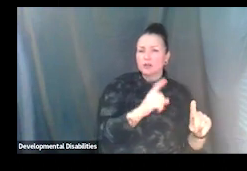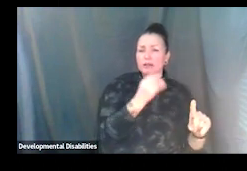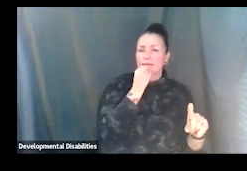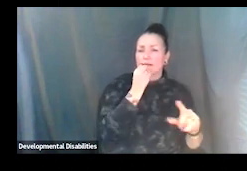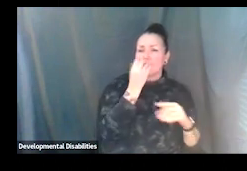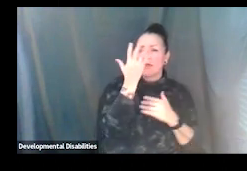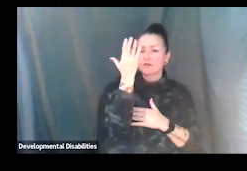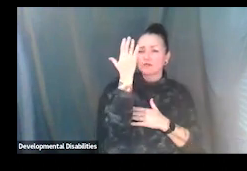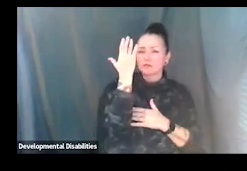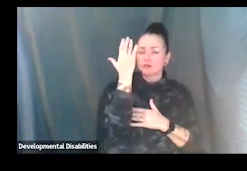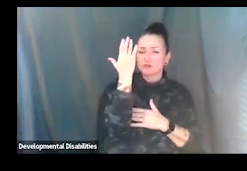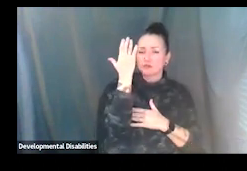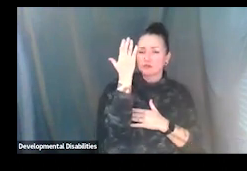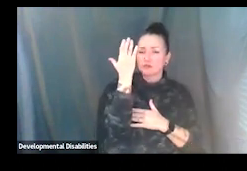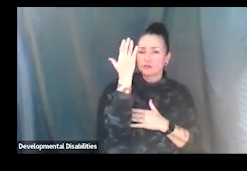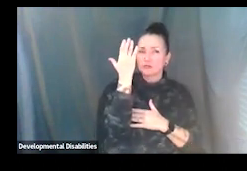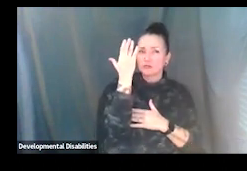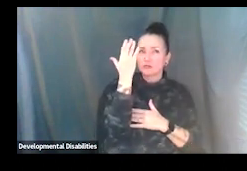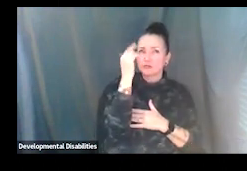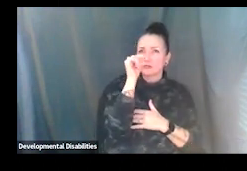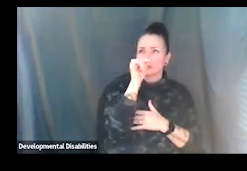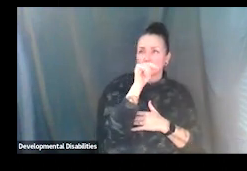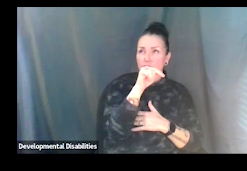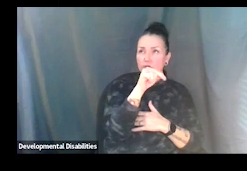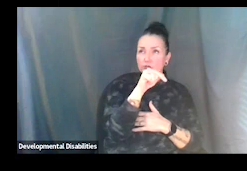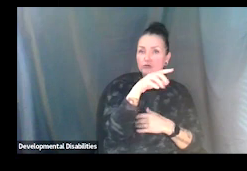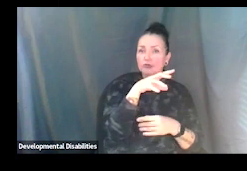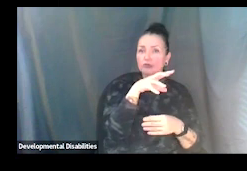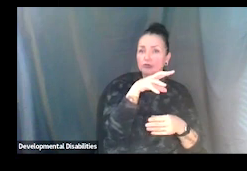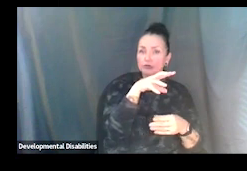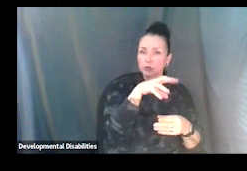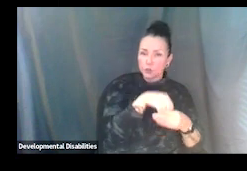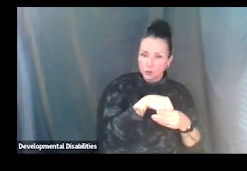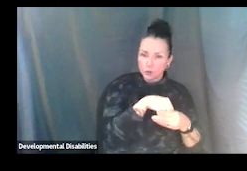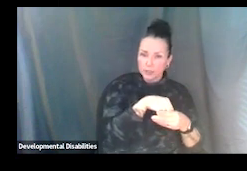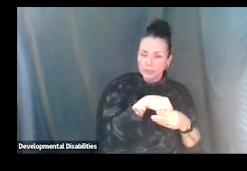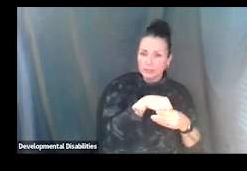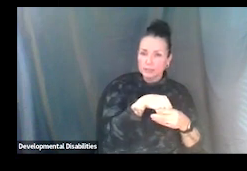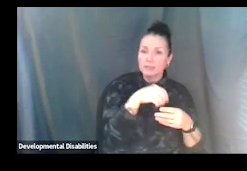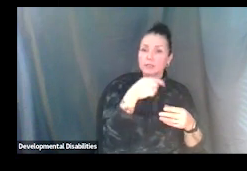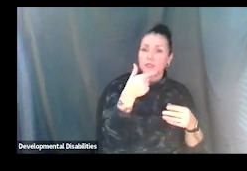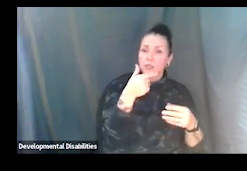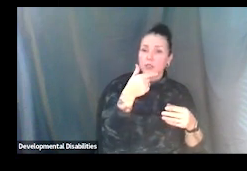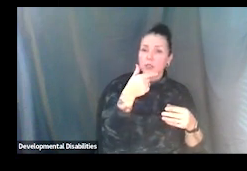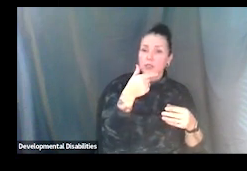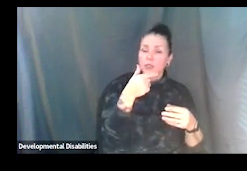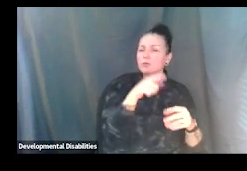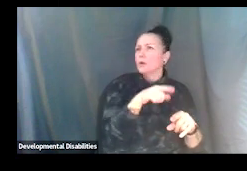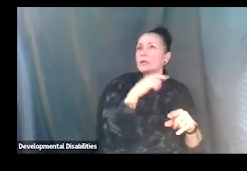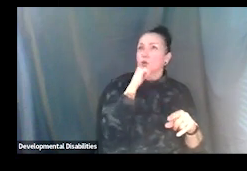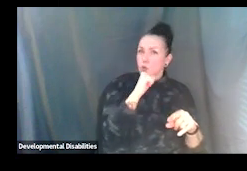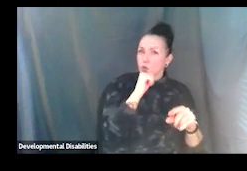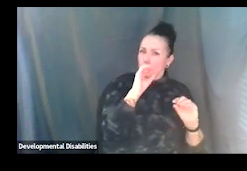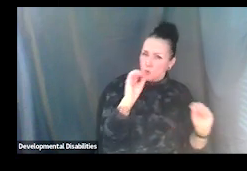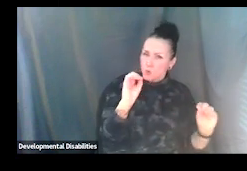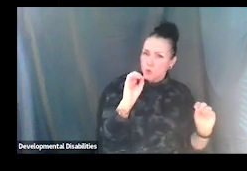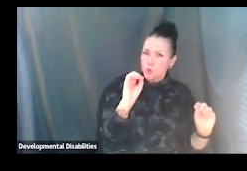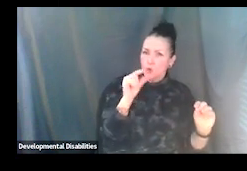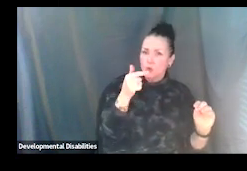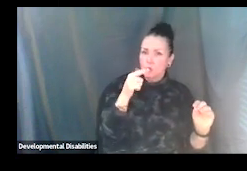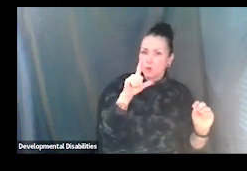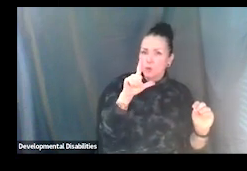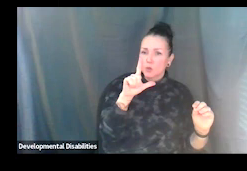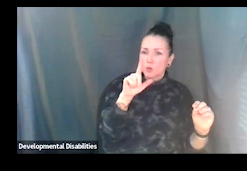contain gluten. And people in the other group received a cookie at at lunch and dinner, which did contain gluten, but they were identical appearing and I guess